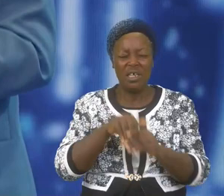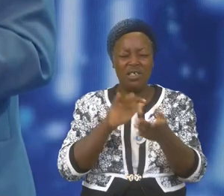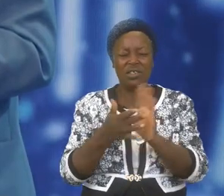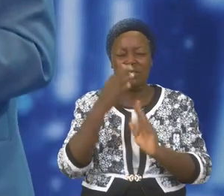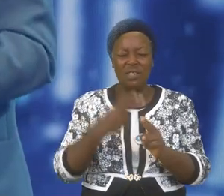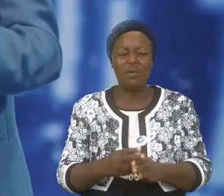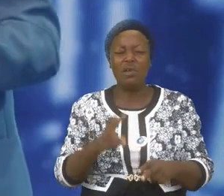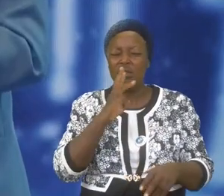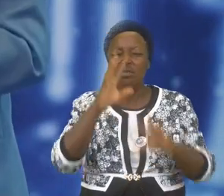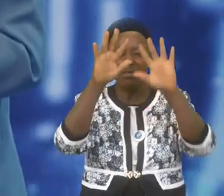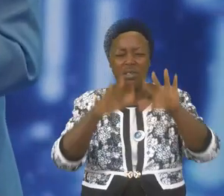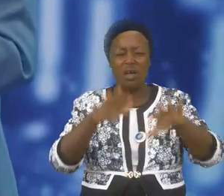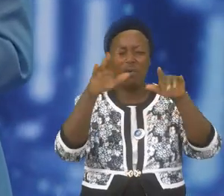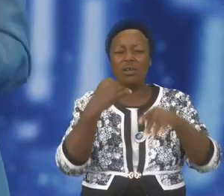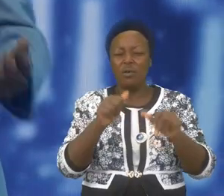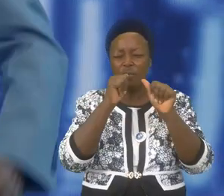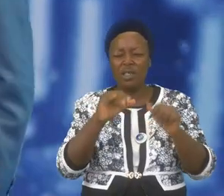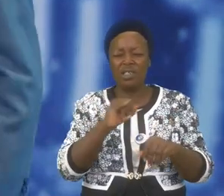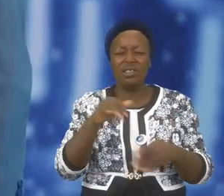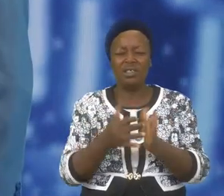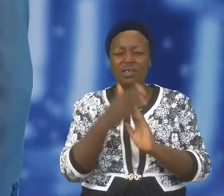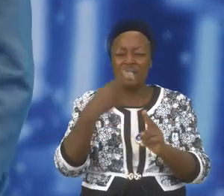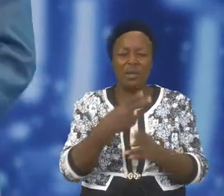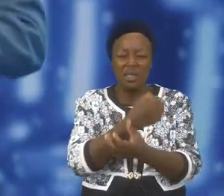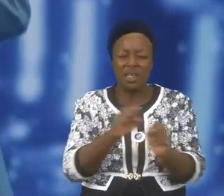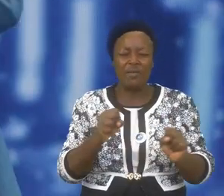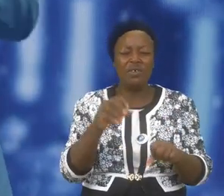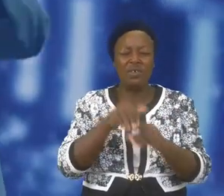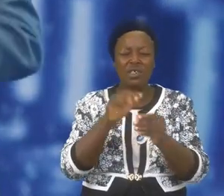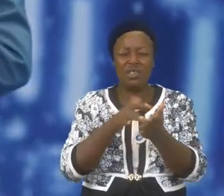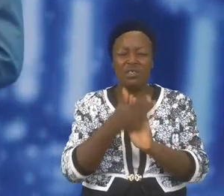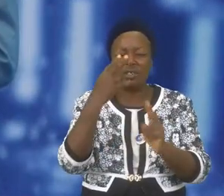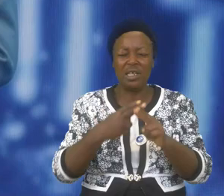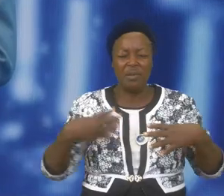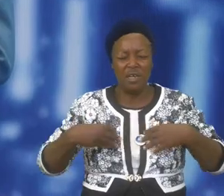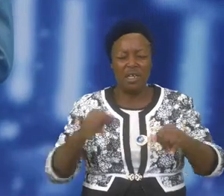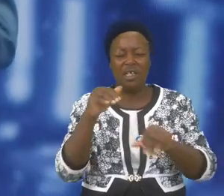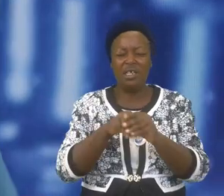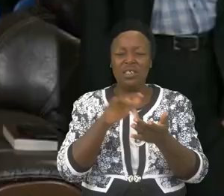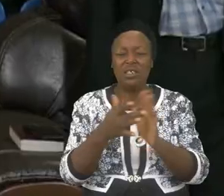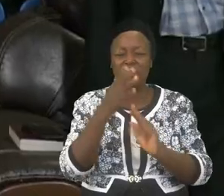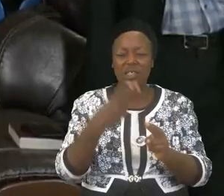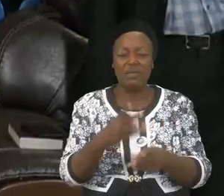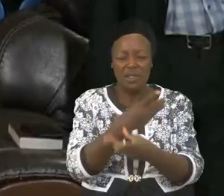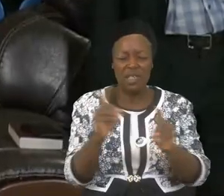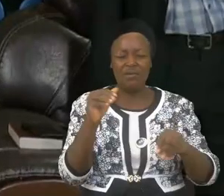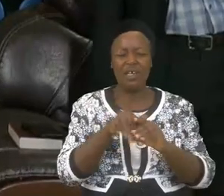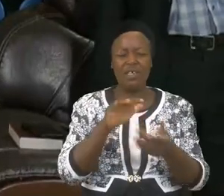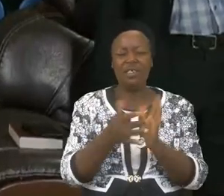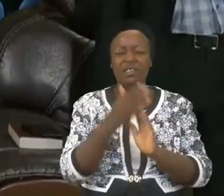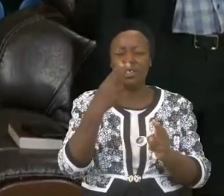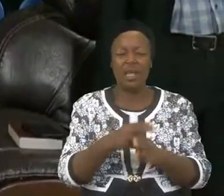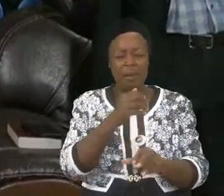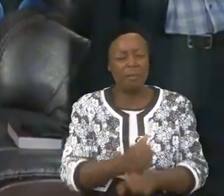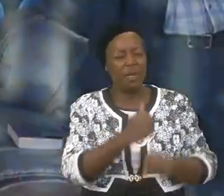salvation, healing, deliverance, mountains moving away. Great,